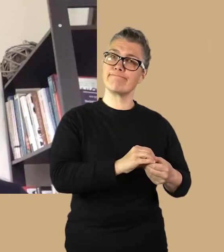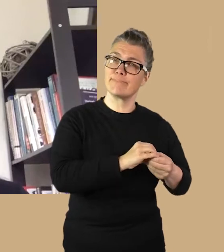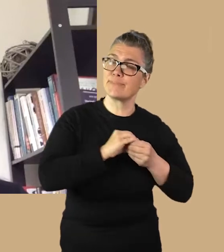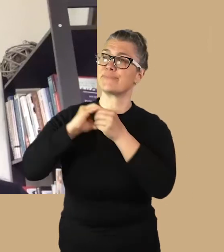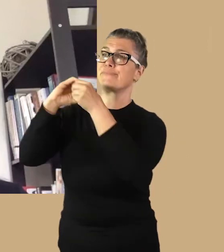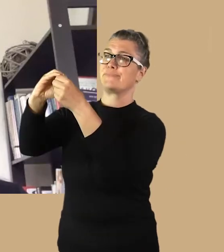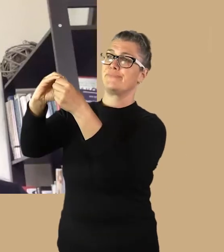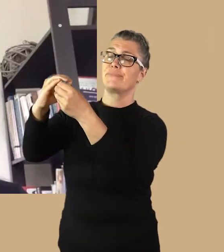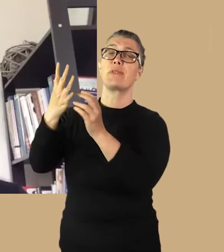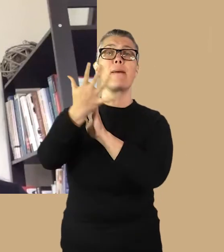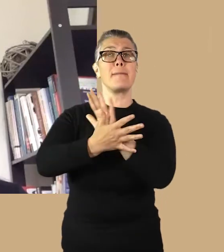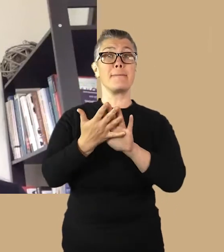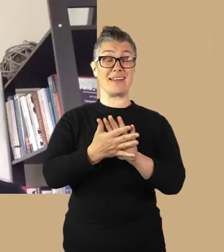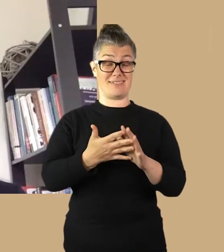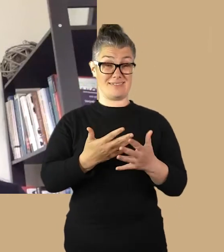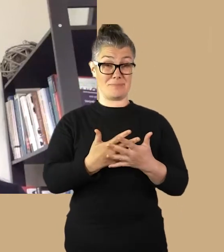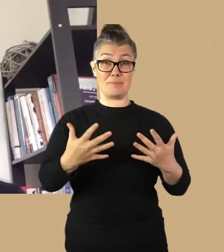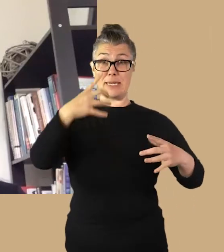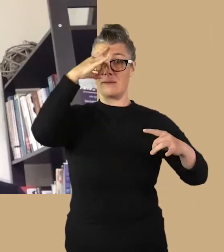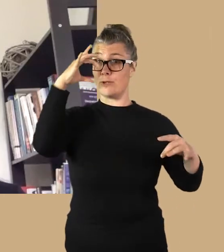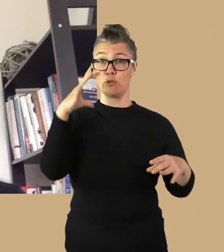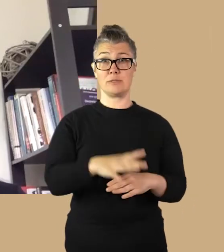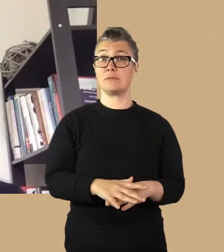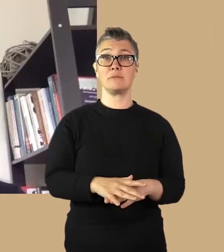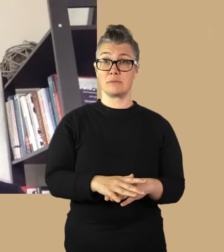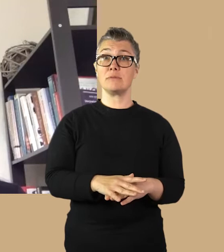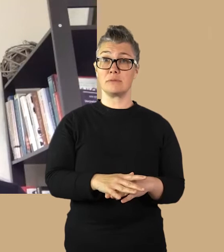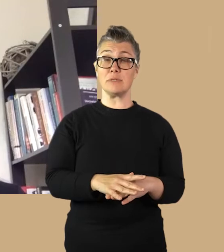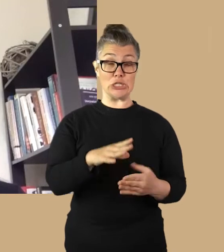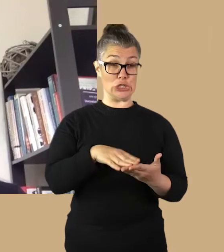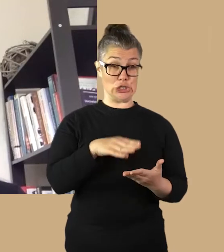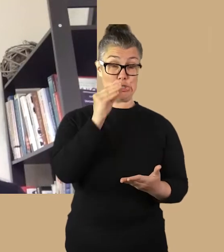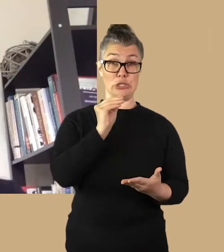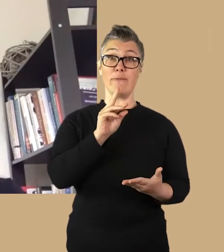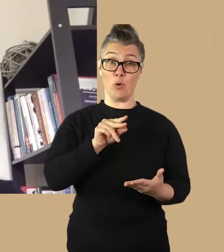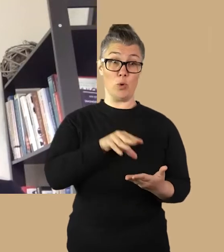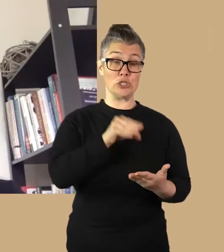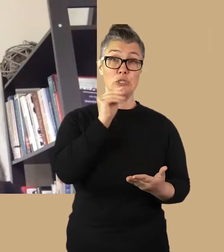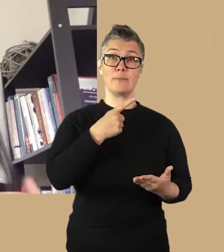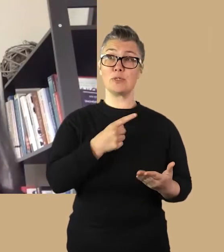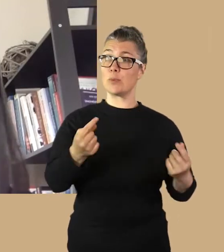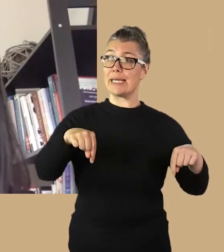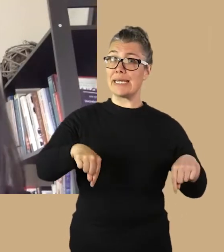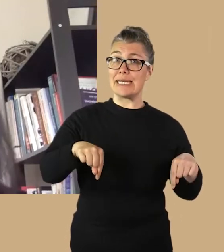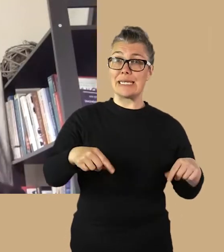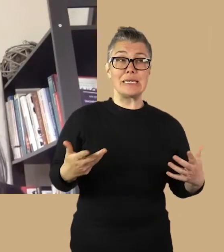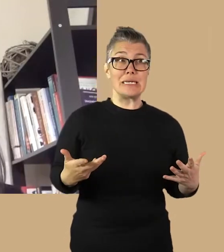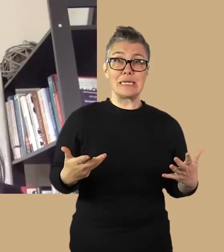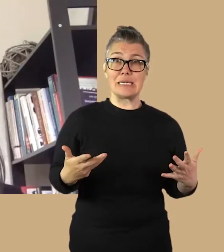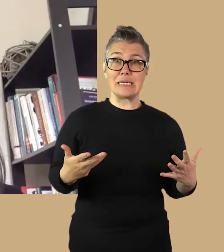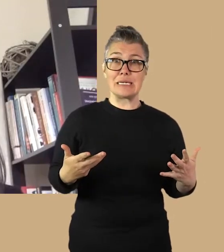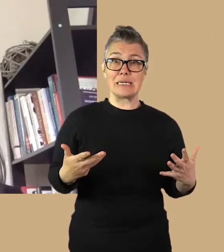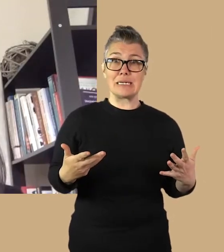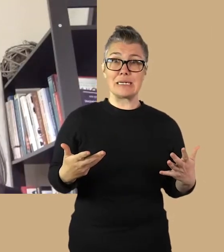theirs. And that really causes a big confusion in the student's life, because here we are when the voting